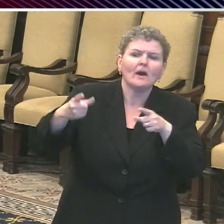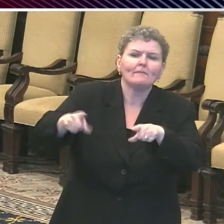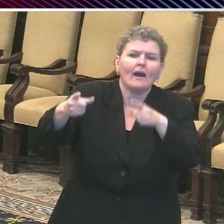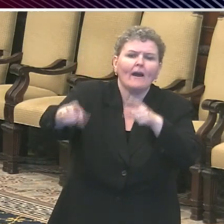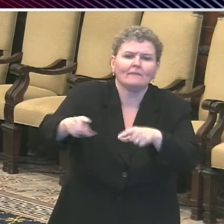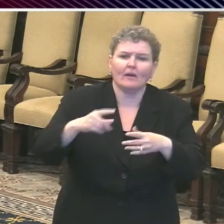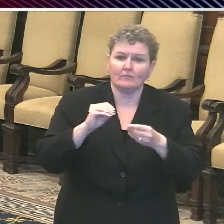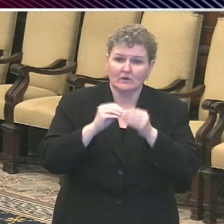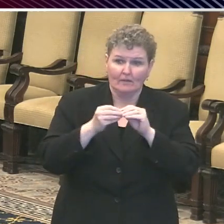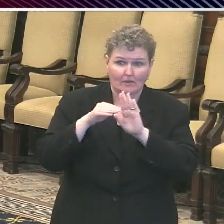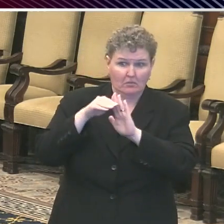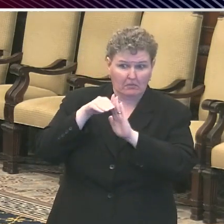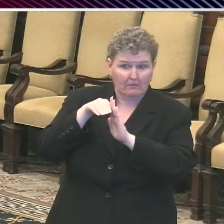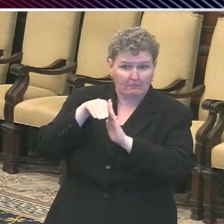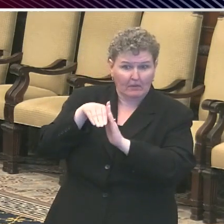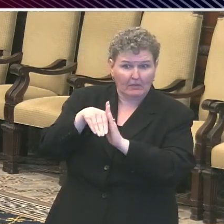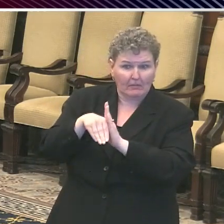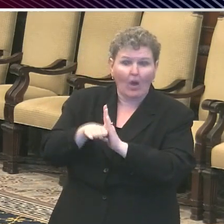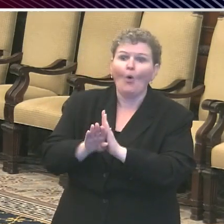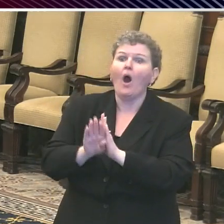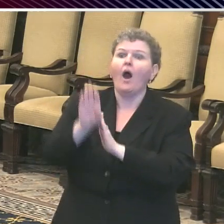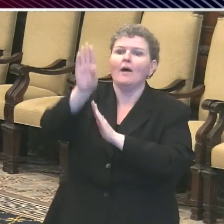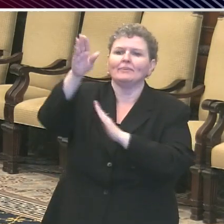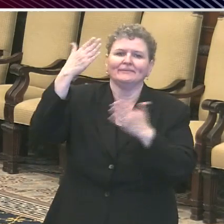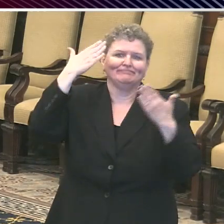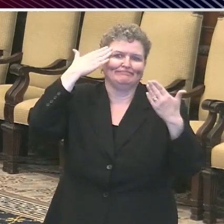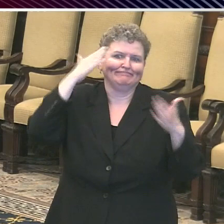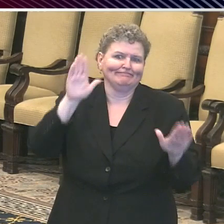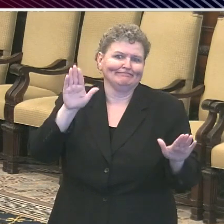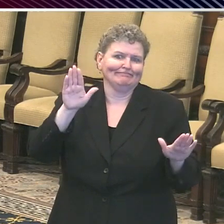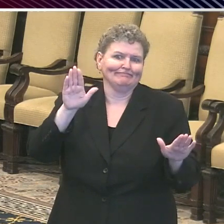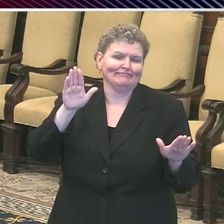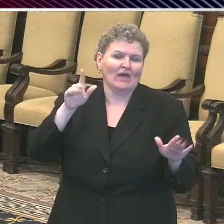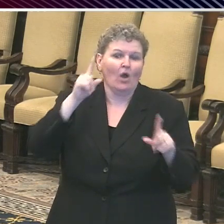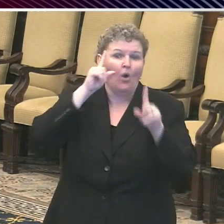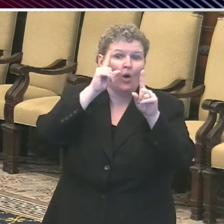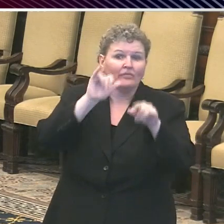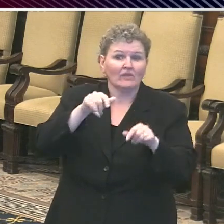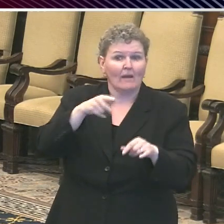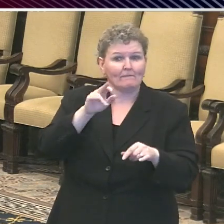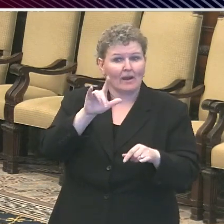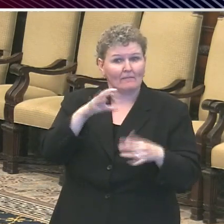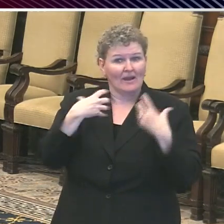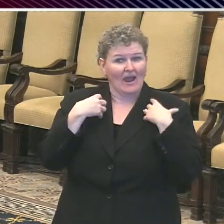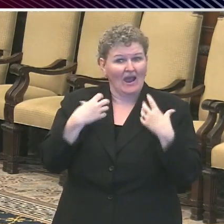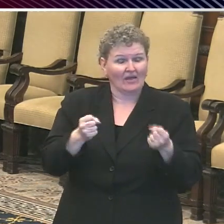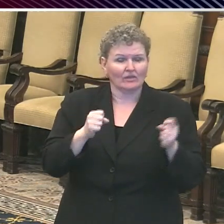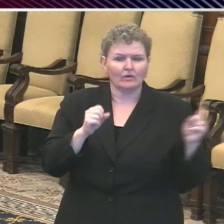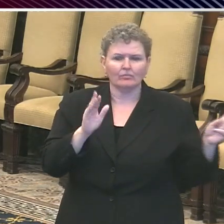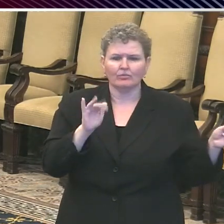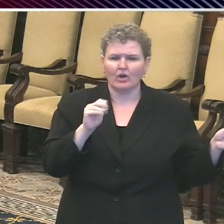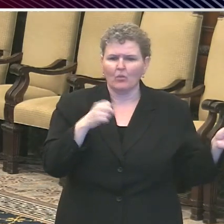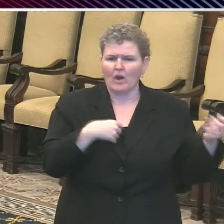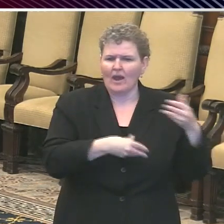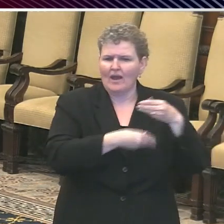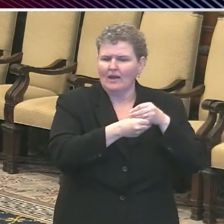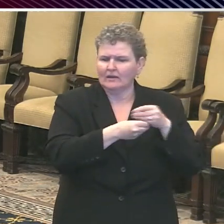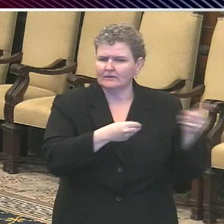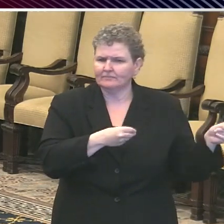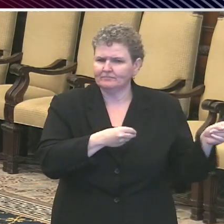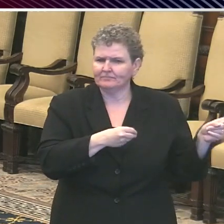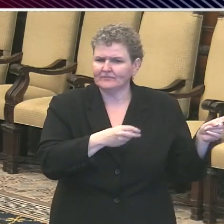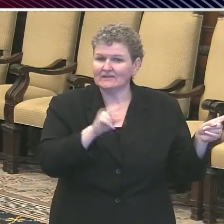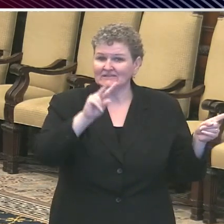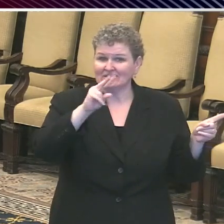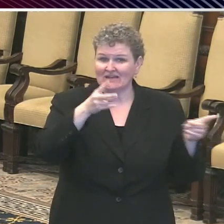in what we think is in the best interest of public health. Okay, so I'm going to take a shot at that too, Jack. Second Street in Old City is a